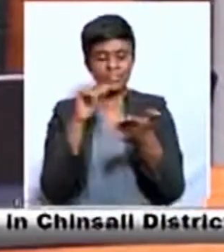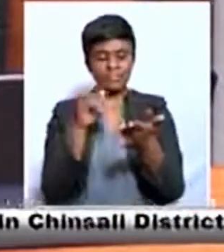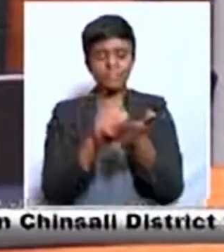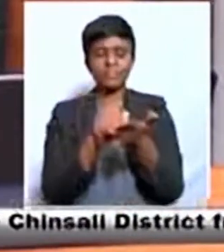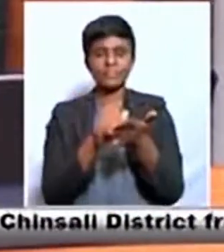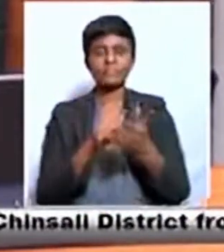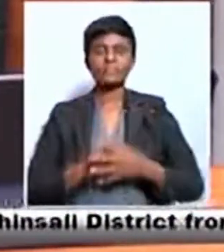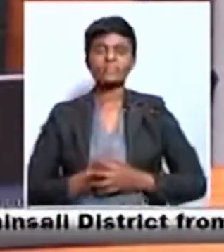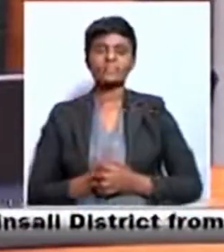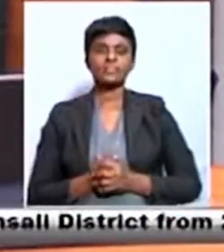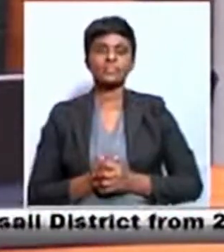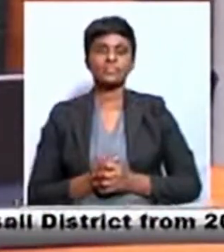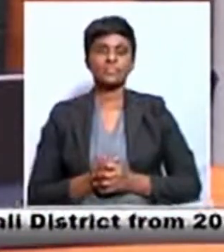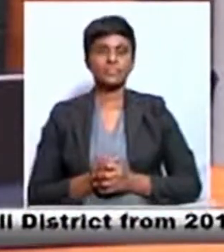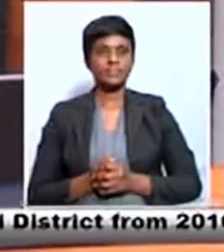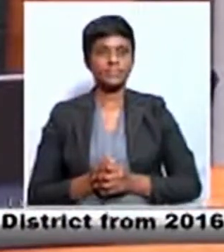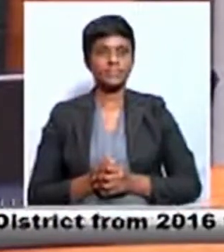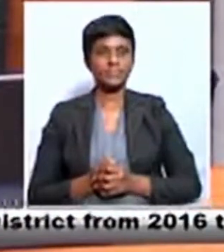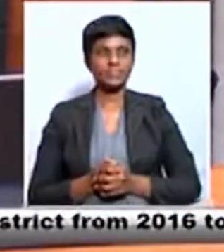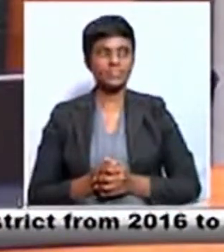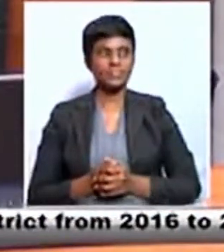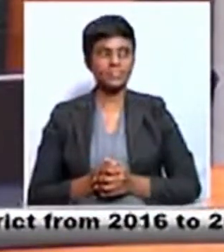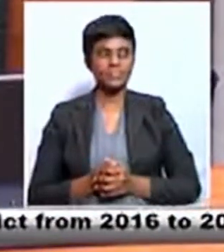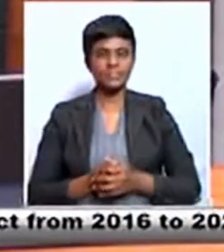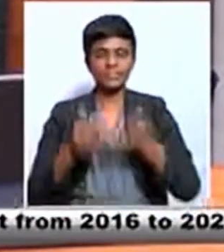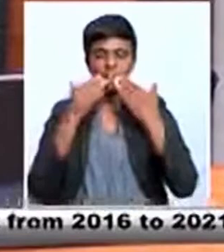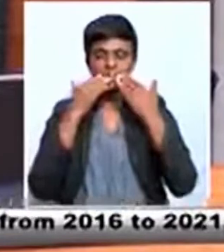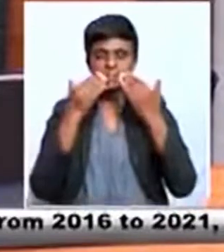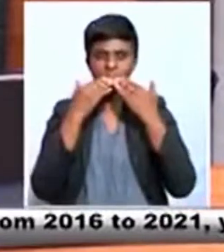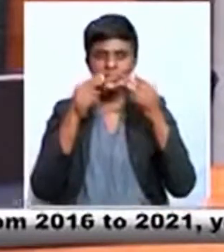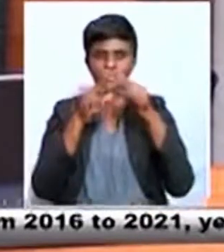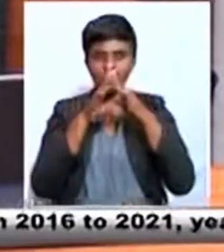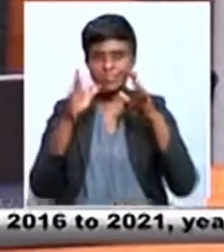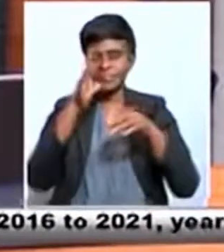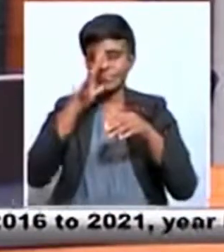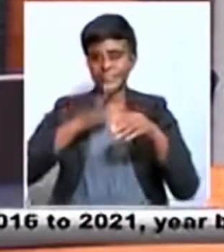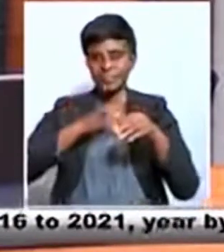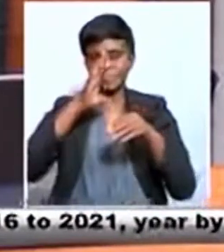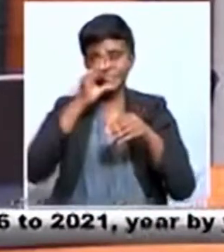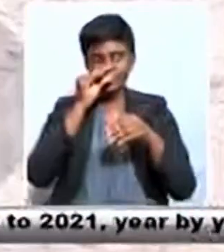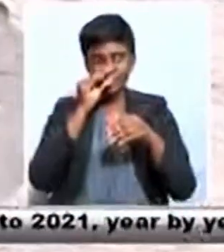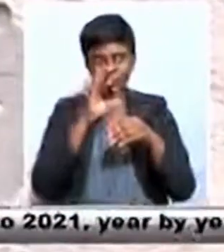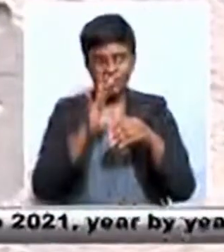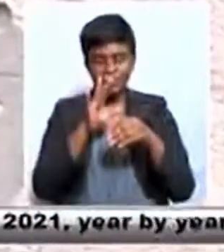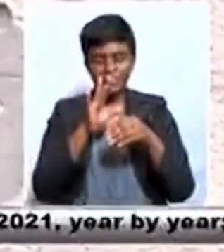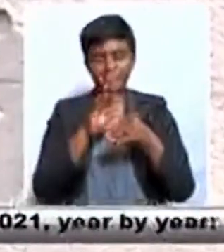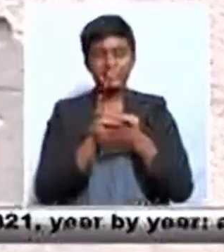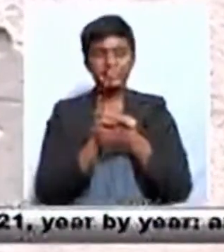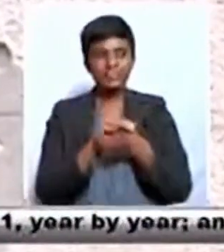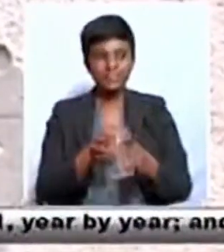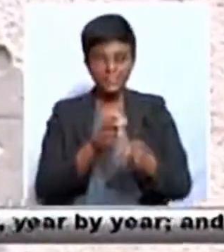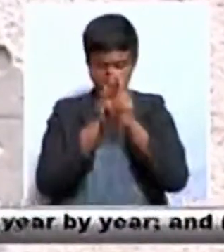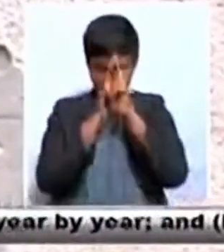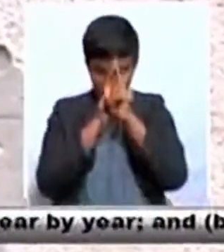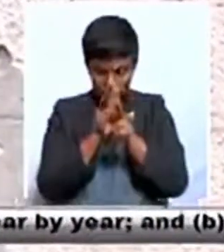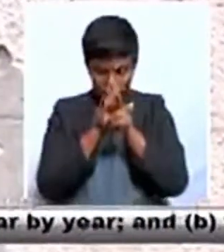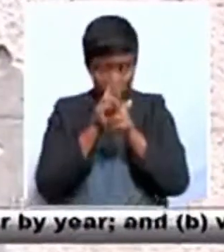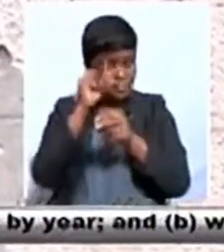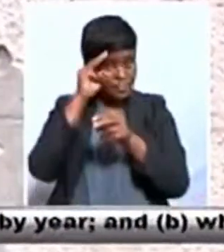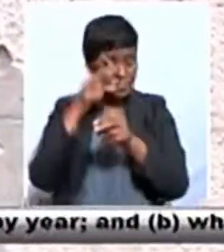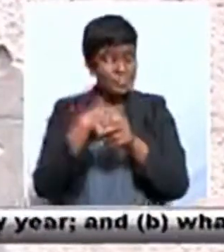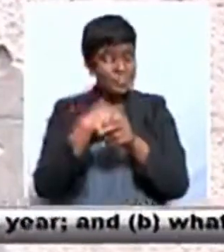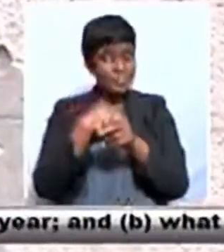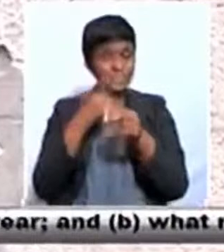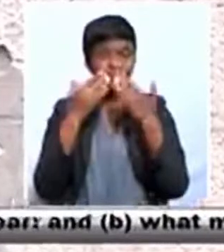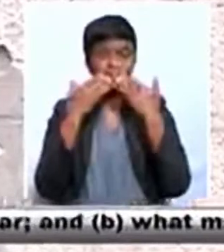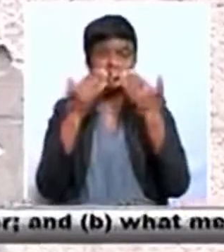Thank you so much, Madam Speaker. Honorable Minister, I just want to